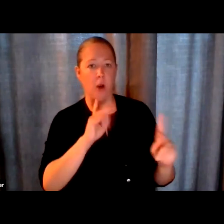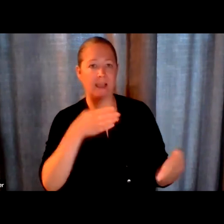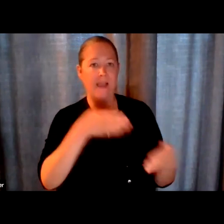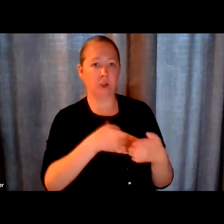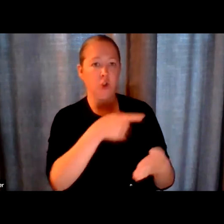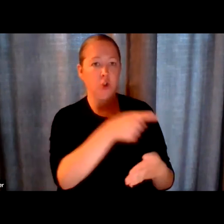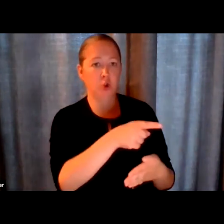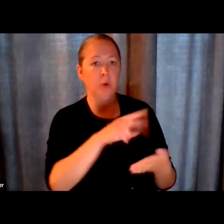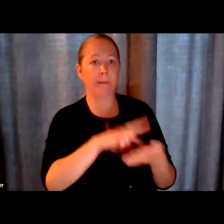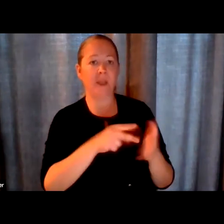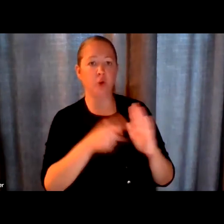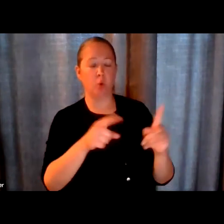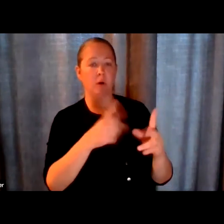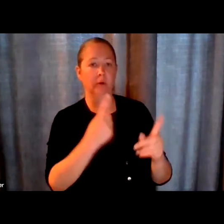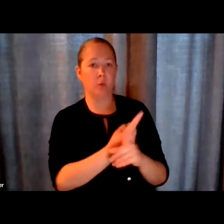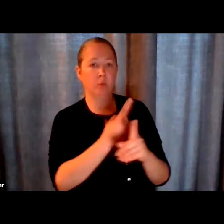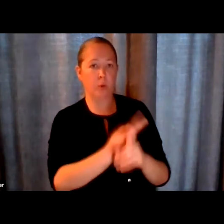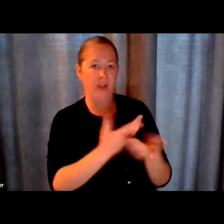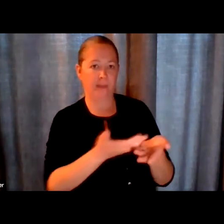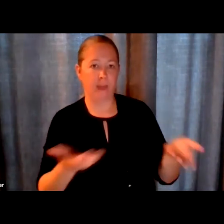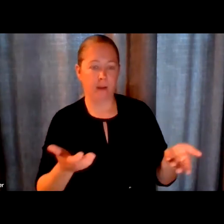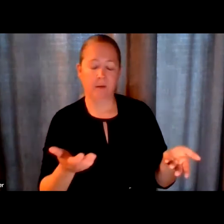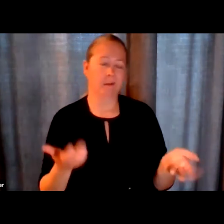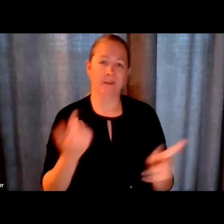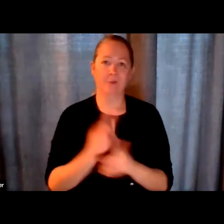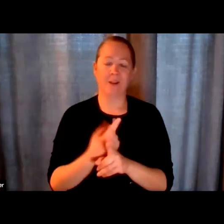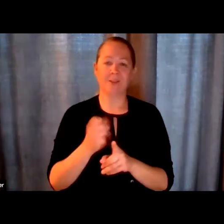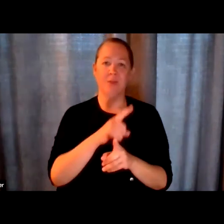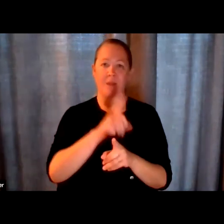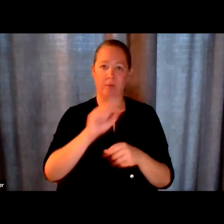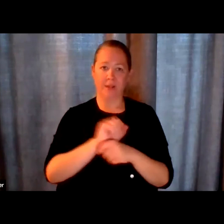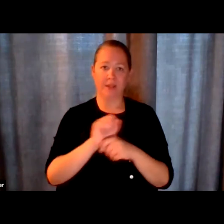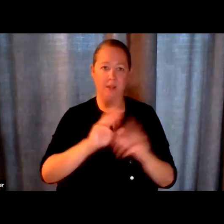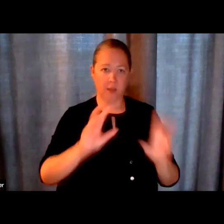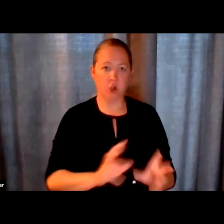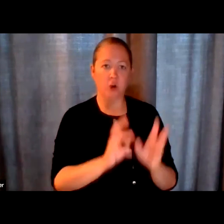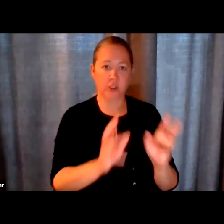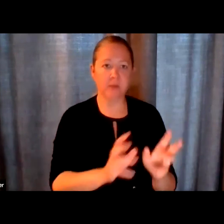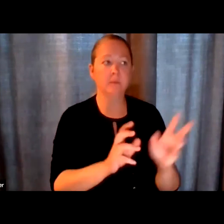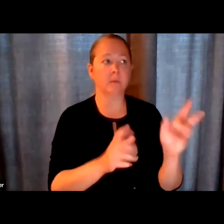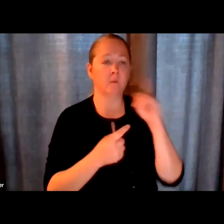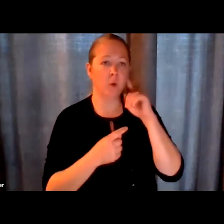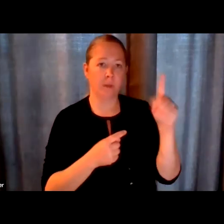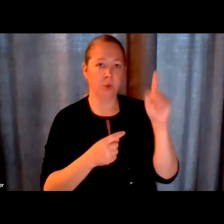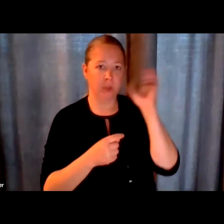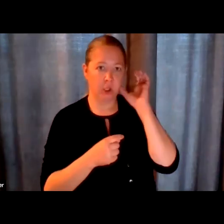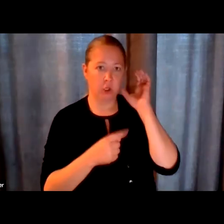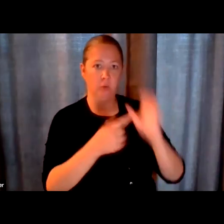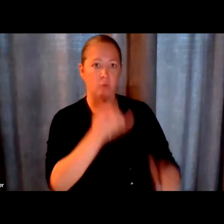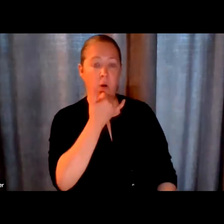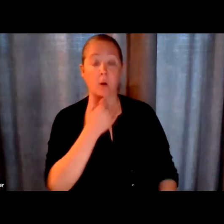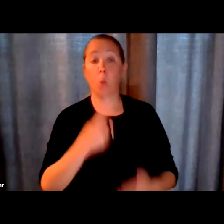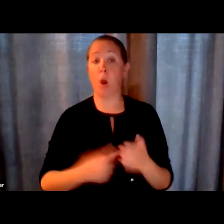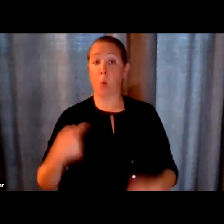thing, right? So in essence, it encourages them to hear that they're wrong. What we would like to say